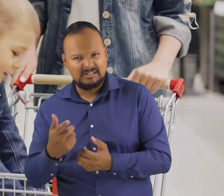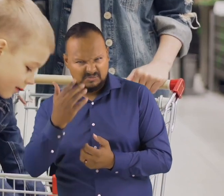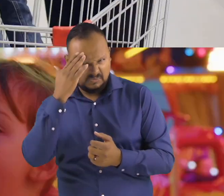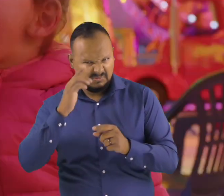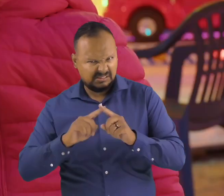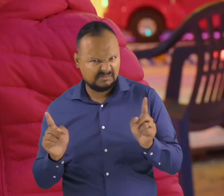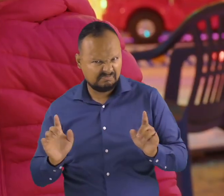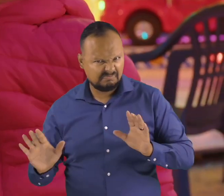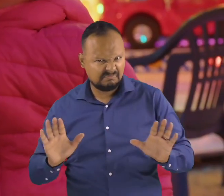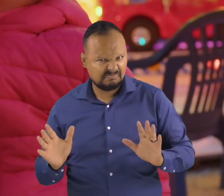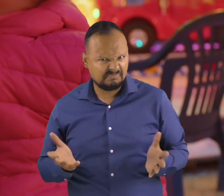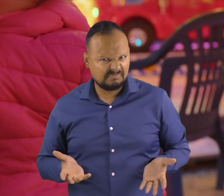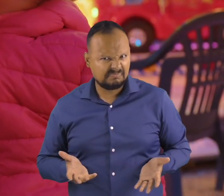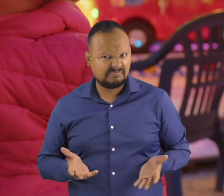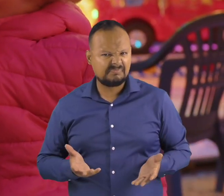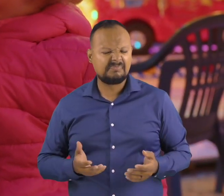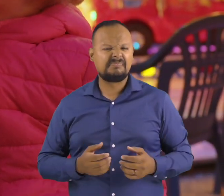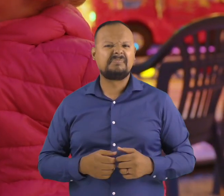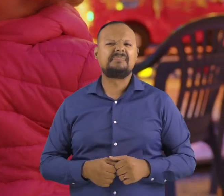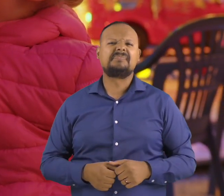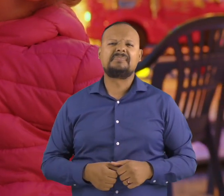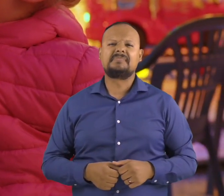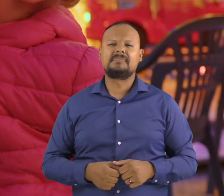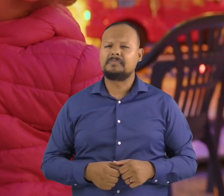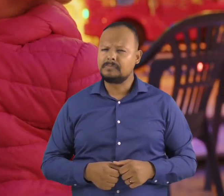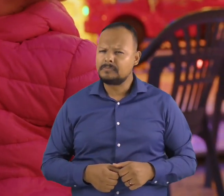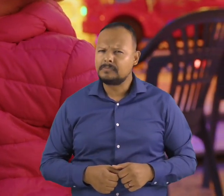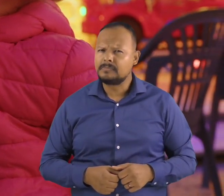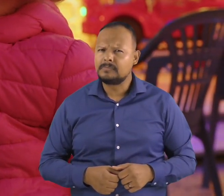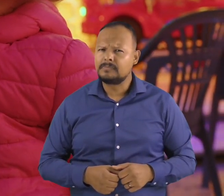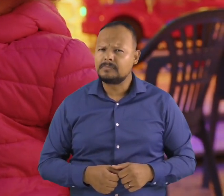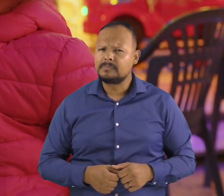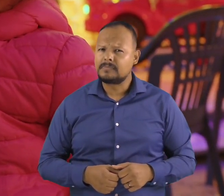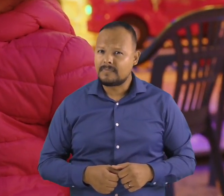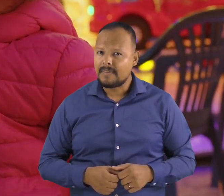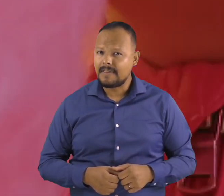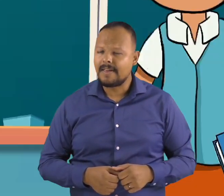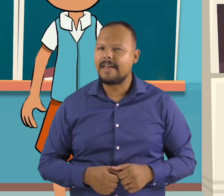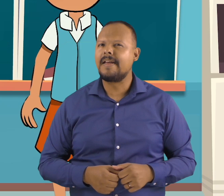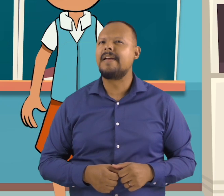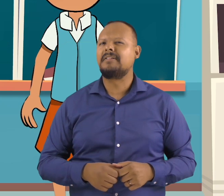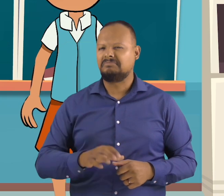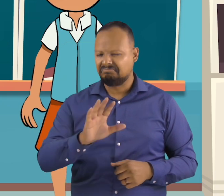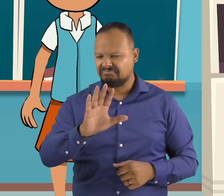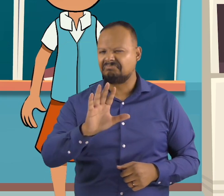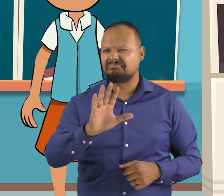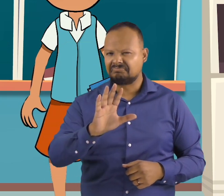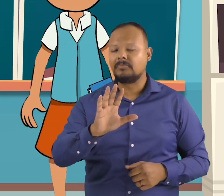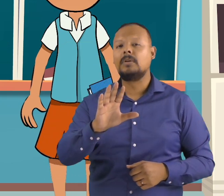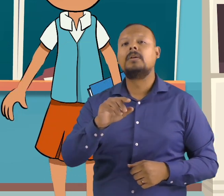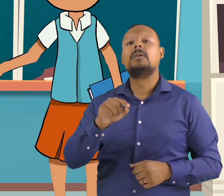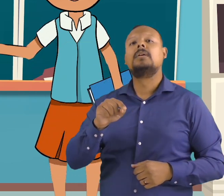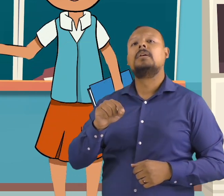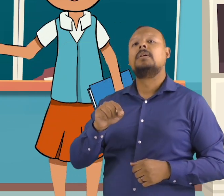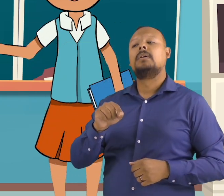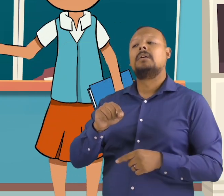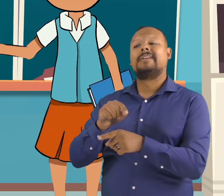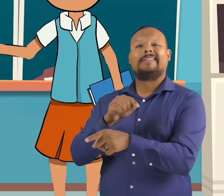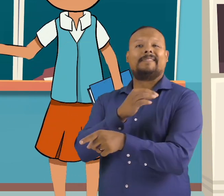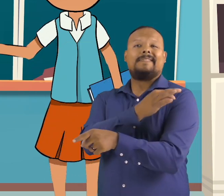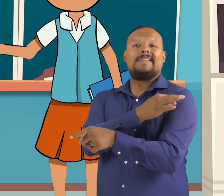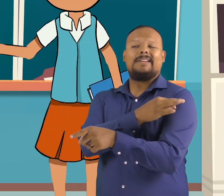need and a want? No? Never fear, Frankie